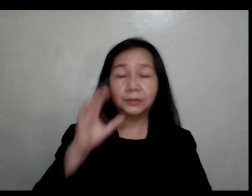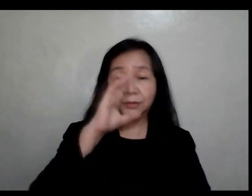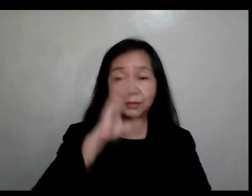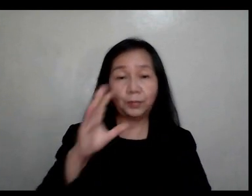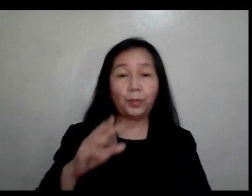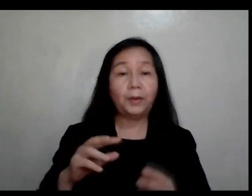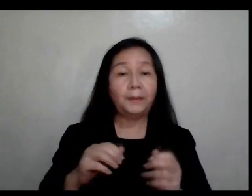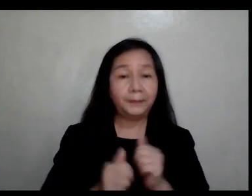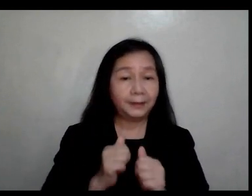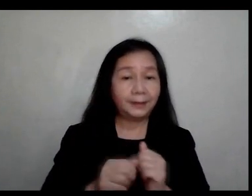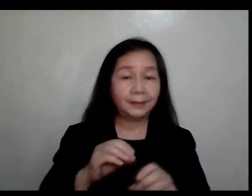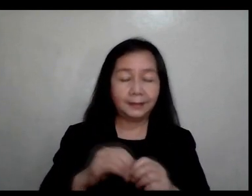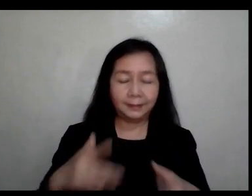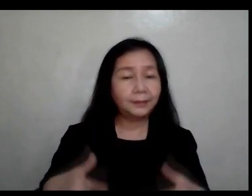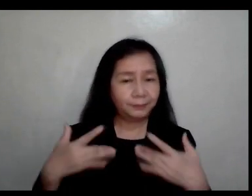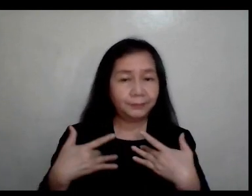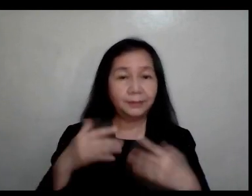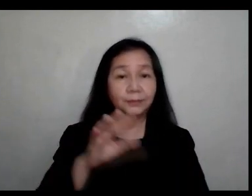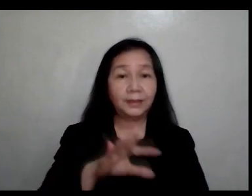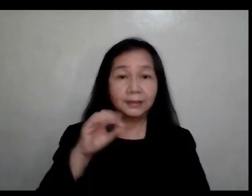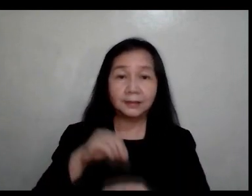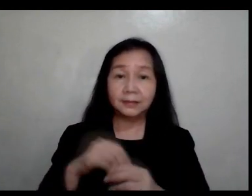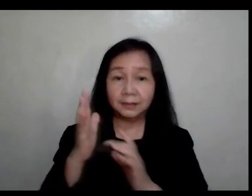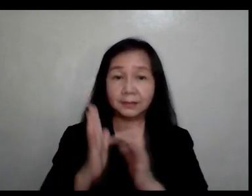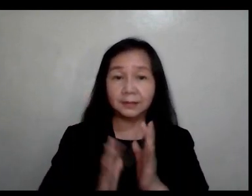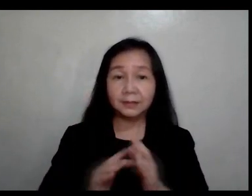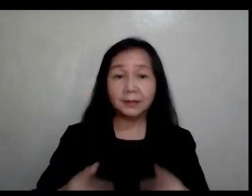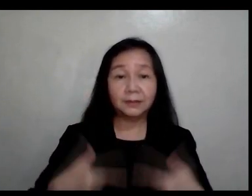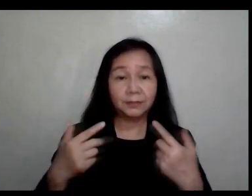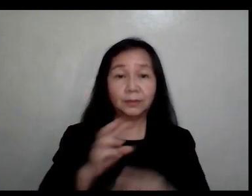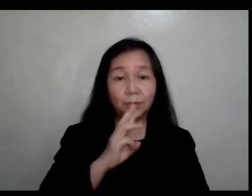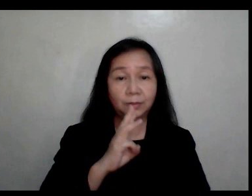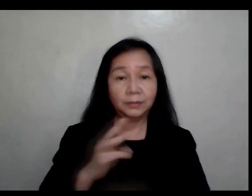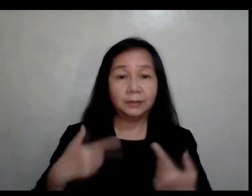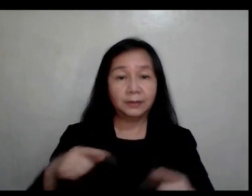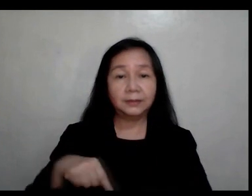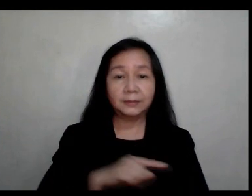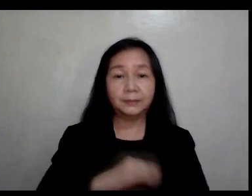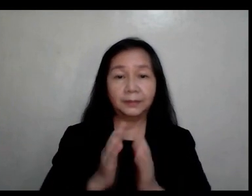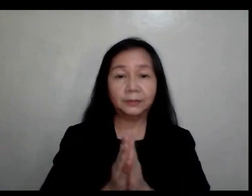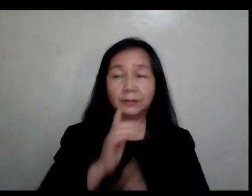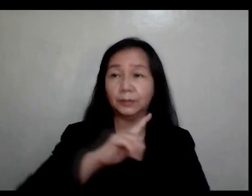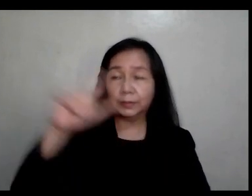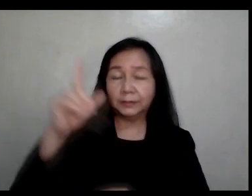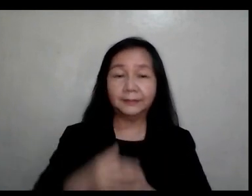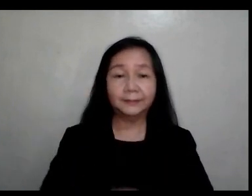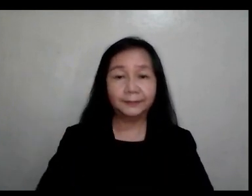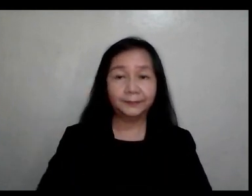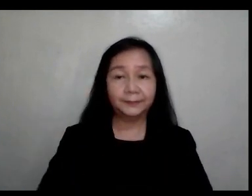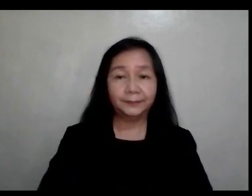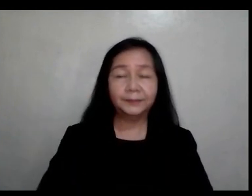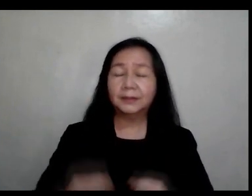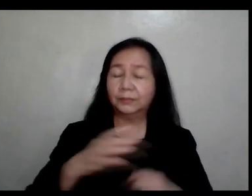That people who are searching for meaning in life may find it in Jesus, the living water, let us pray to the